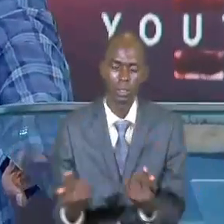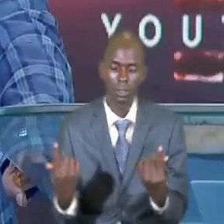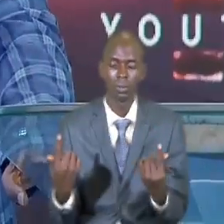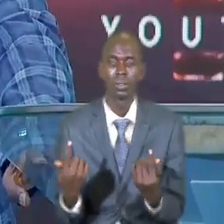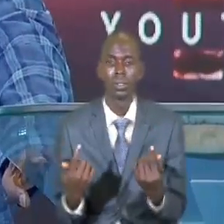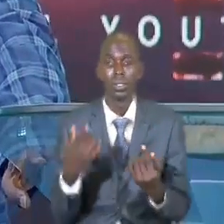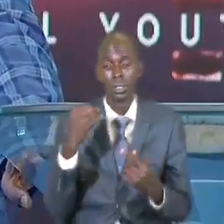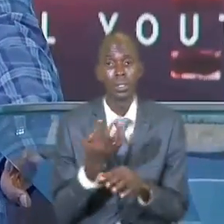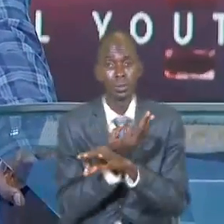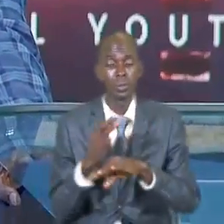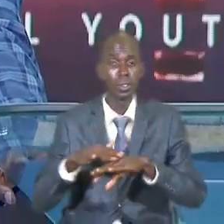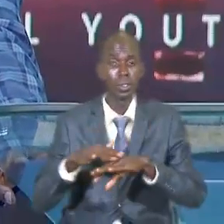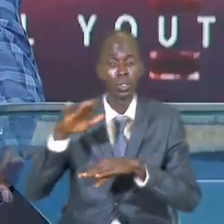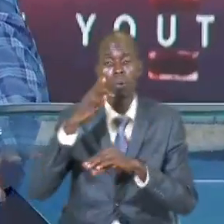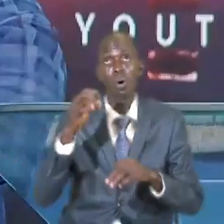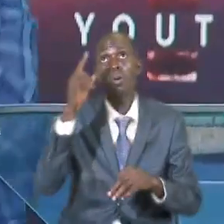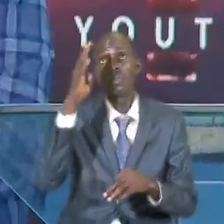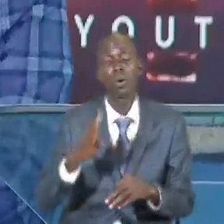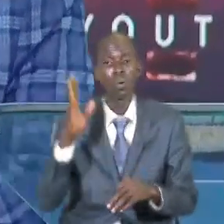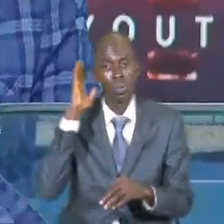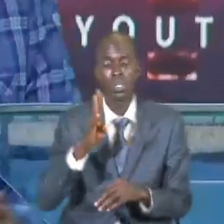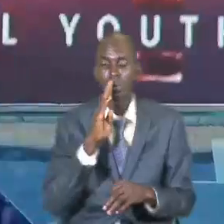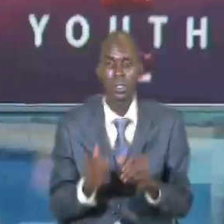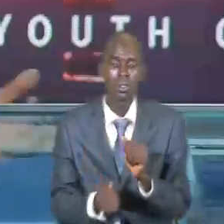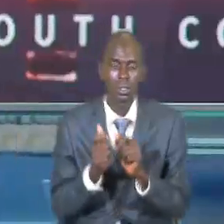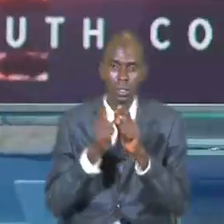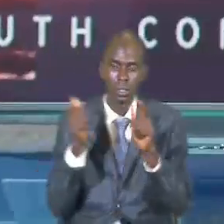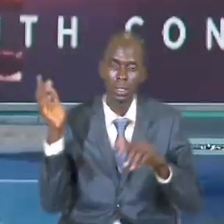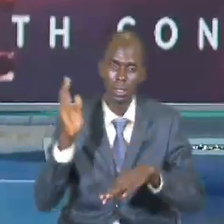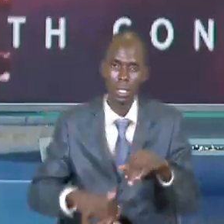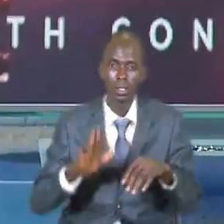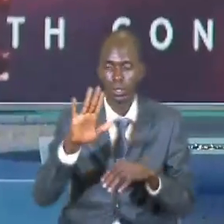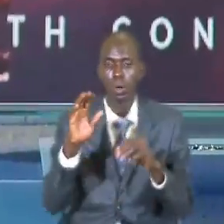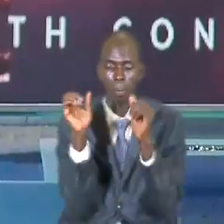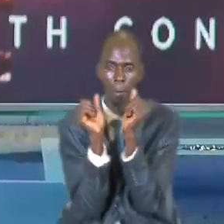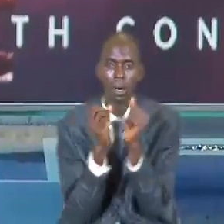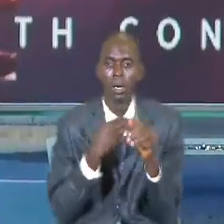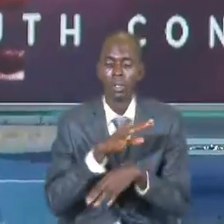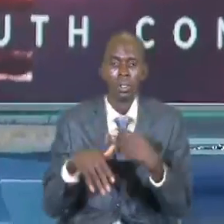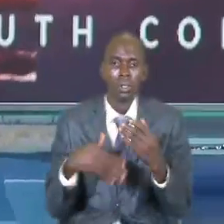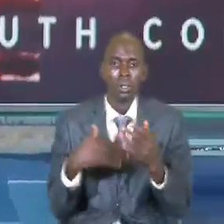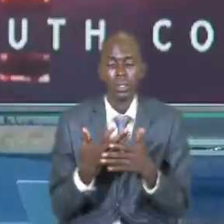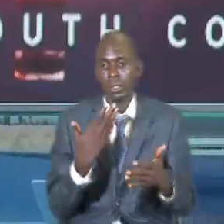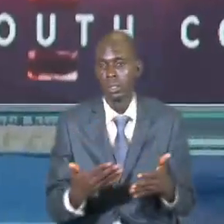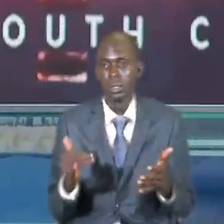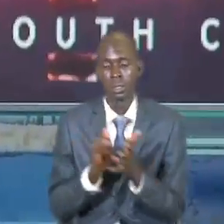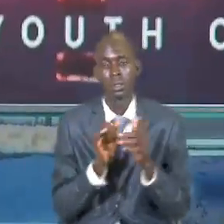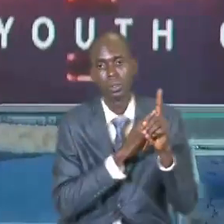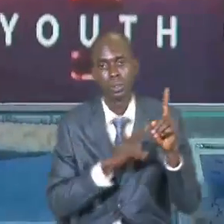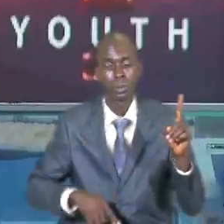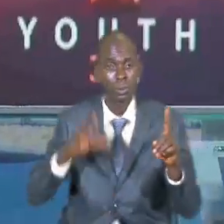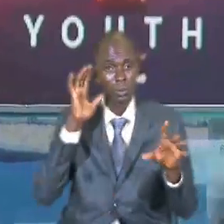will be greater than your bondage. And all the good things the Lord will do in your life. You are young, you are a